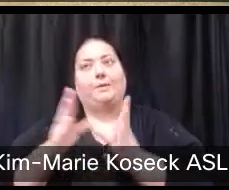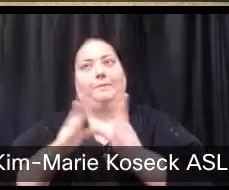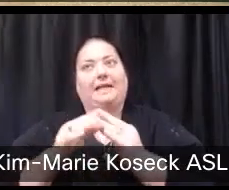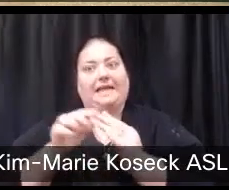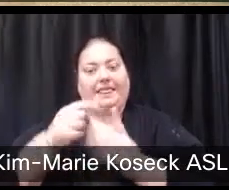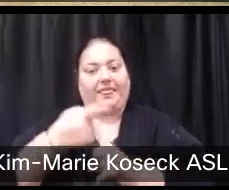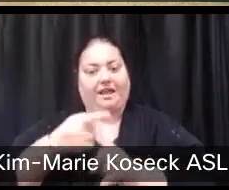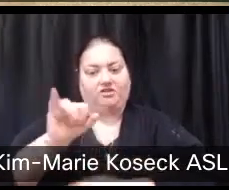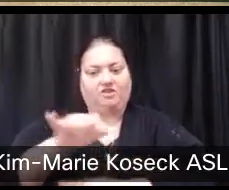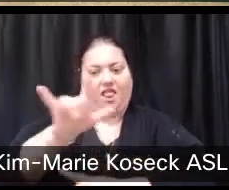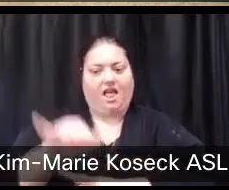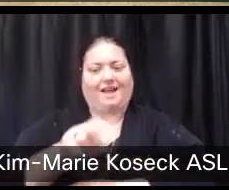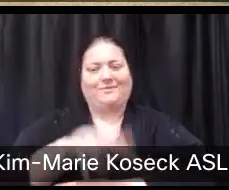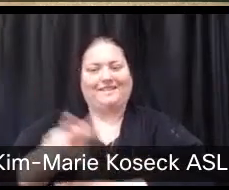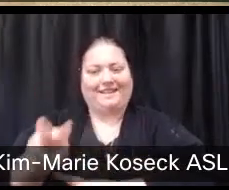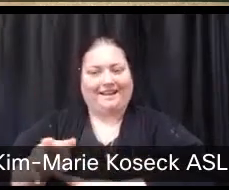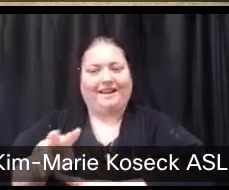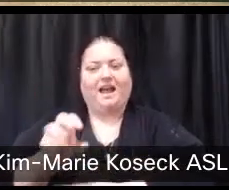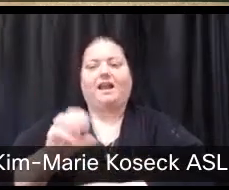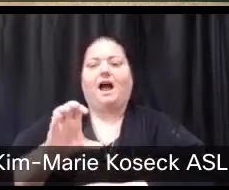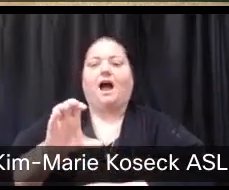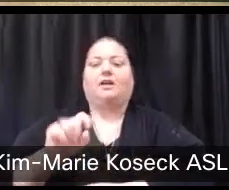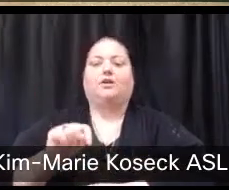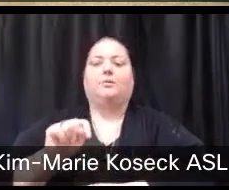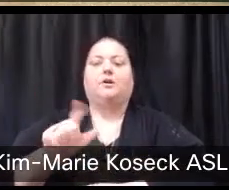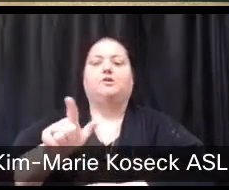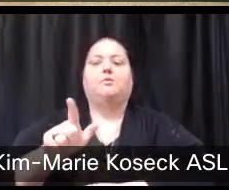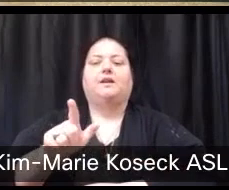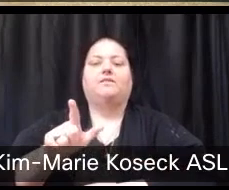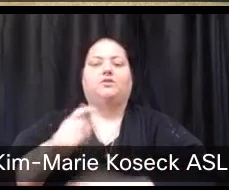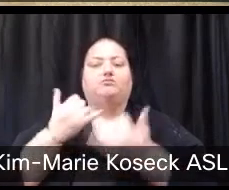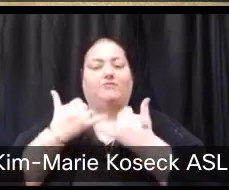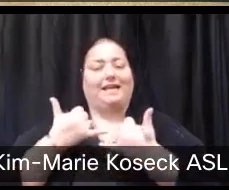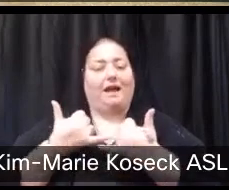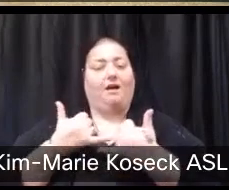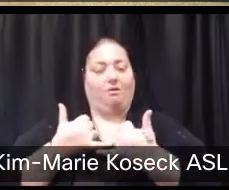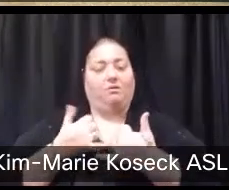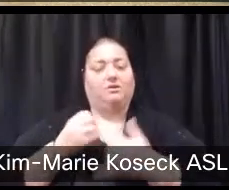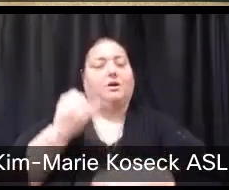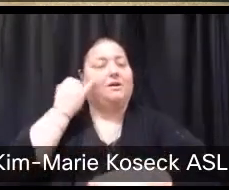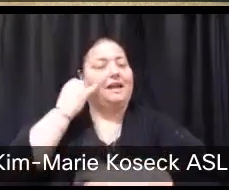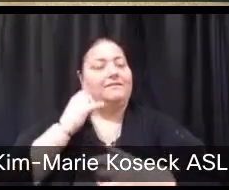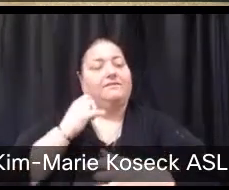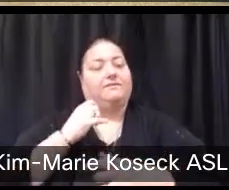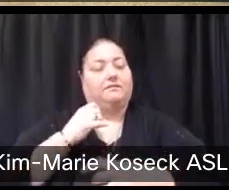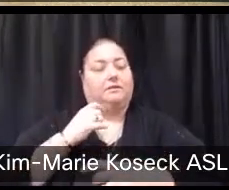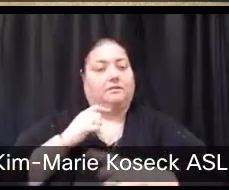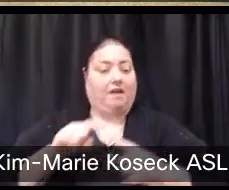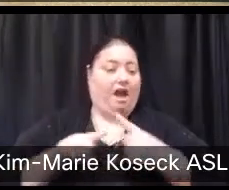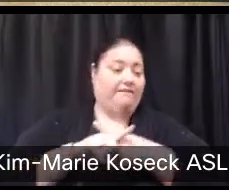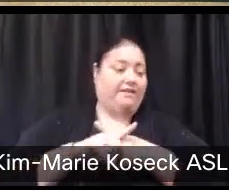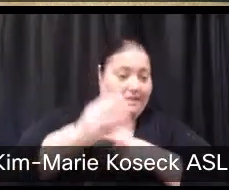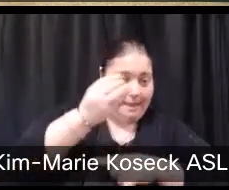are July 22nd and October 21st as of now. So if you have any major conflicts, let us know,